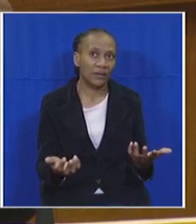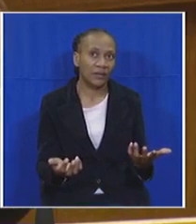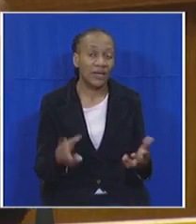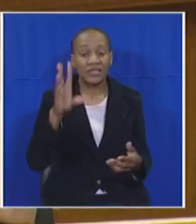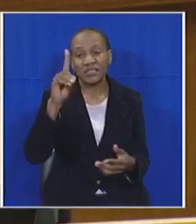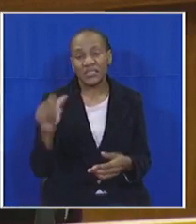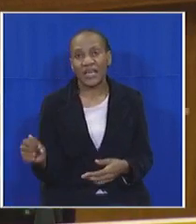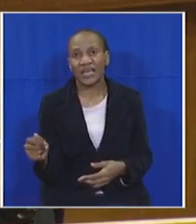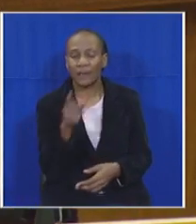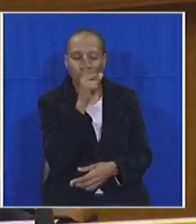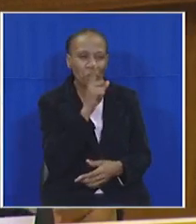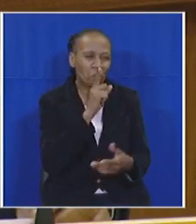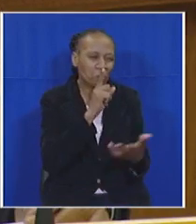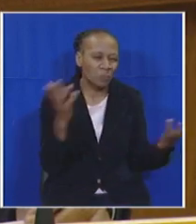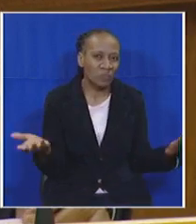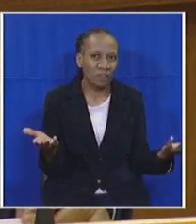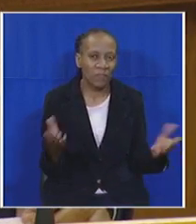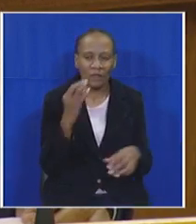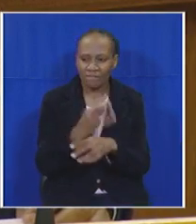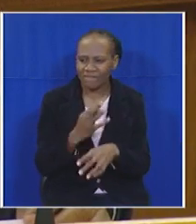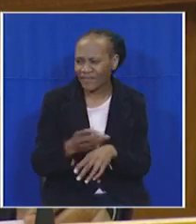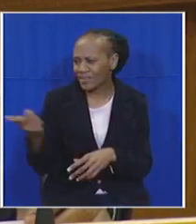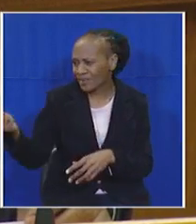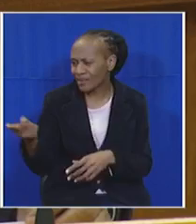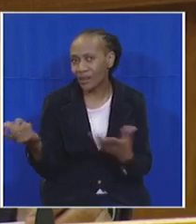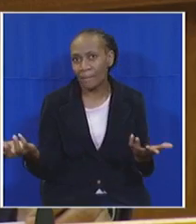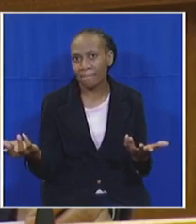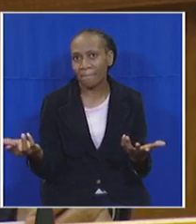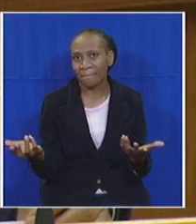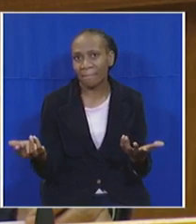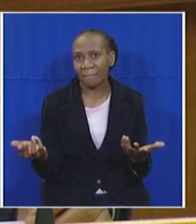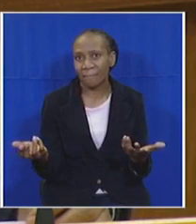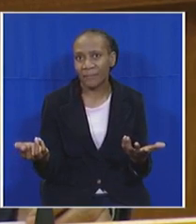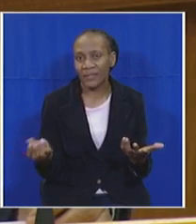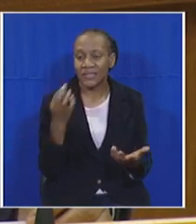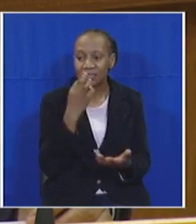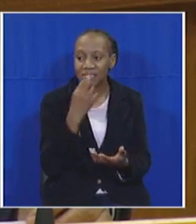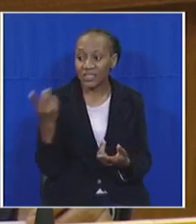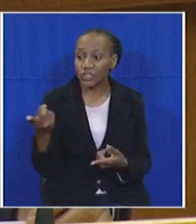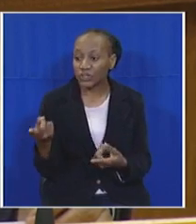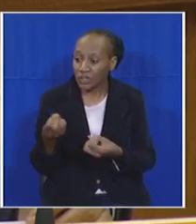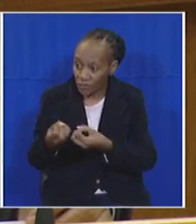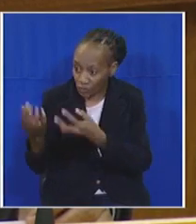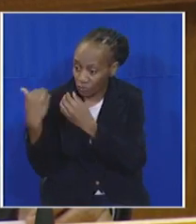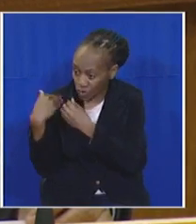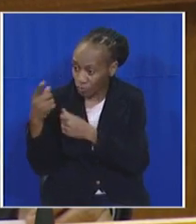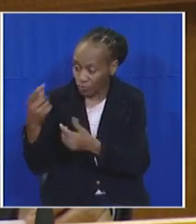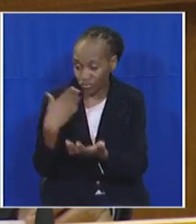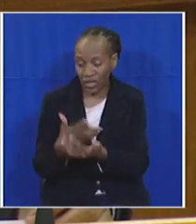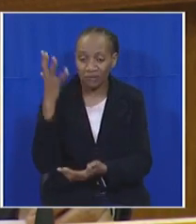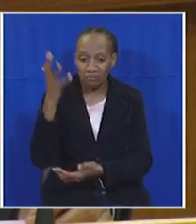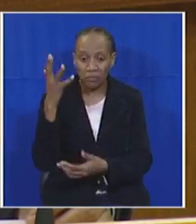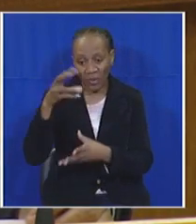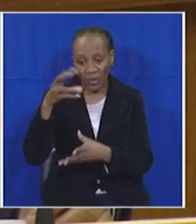DA, silent. I know that Matsipe, bagufile wena uru tlabolela ka makhosi, because as always, babi